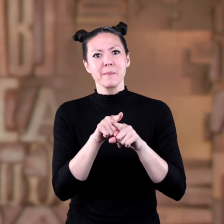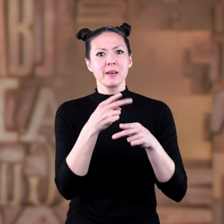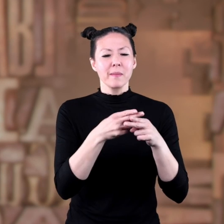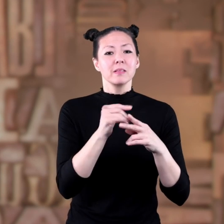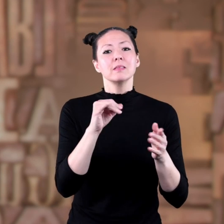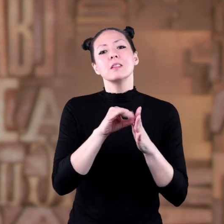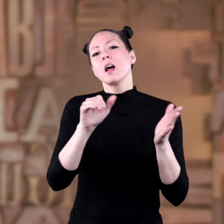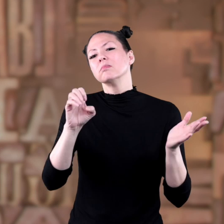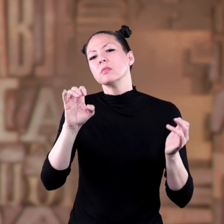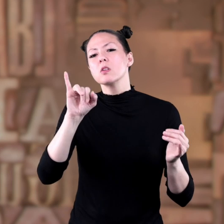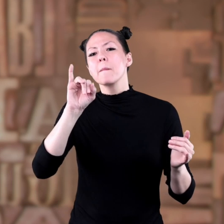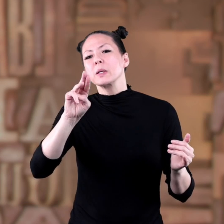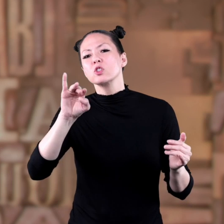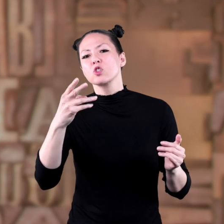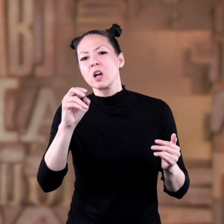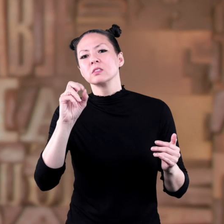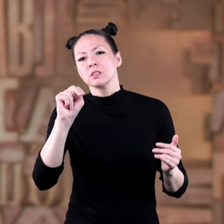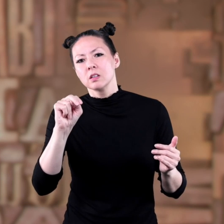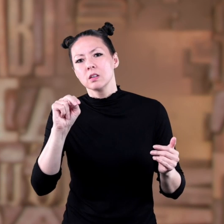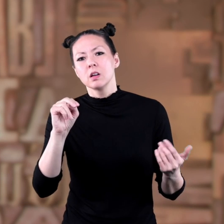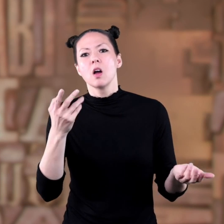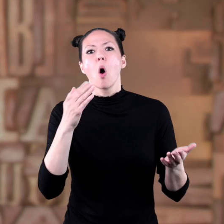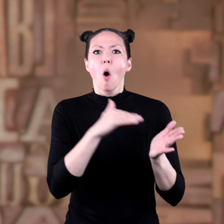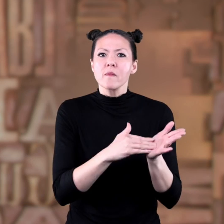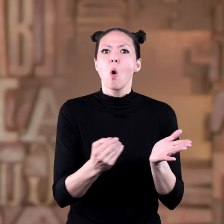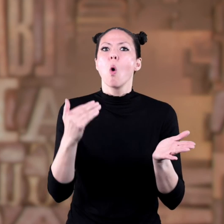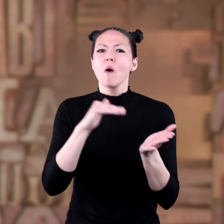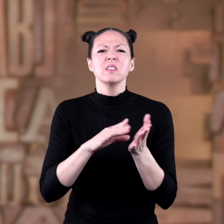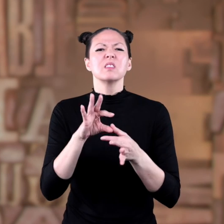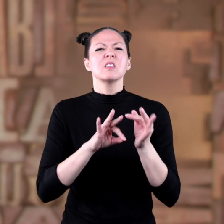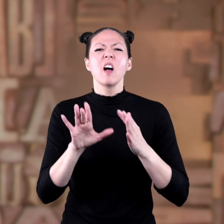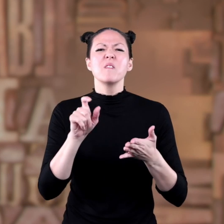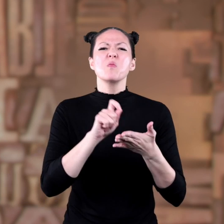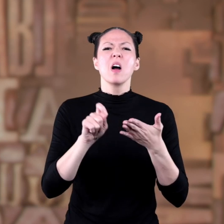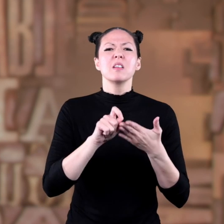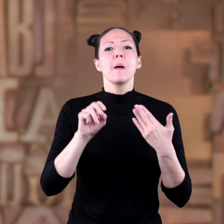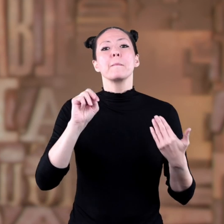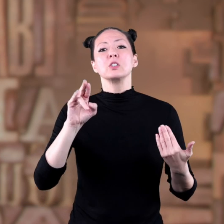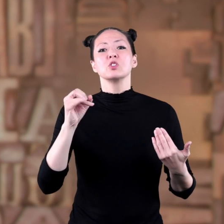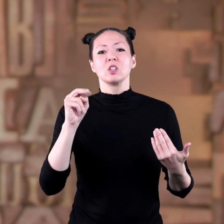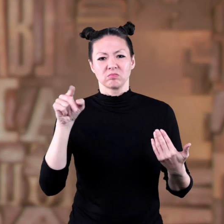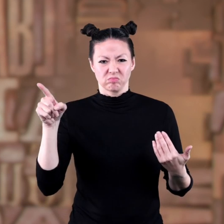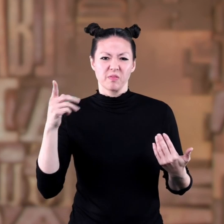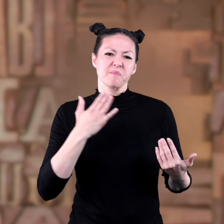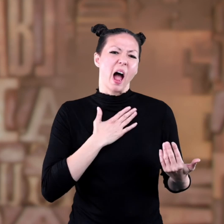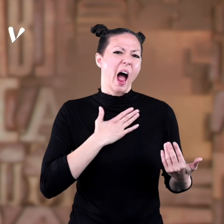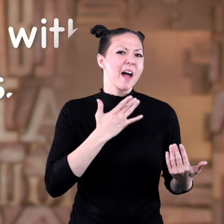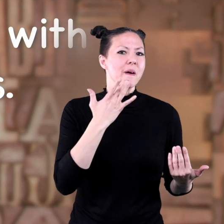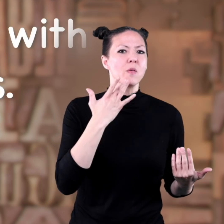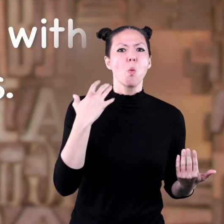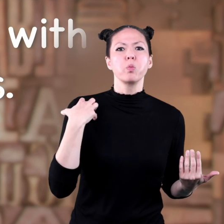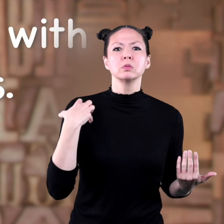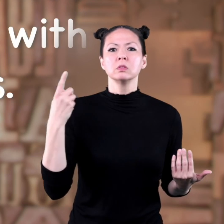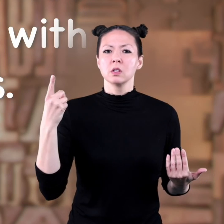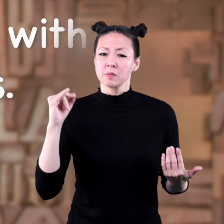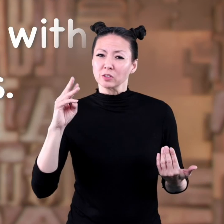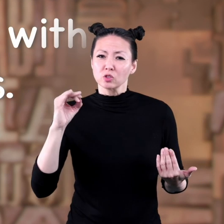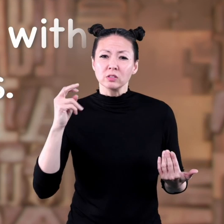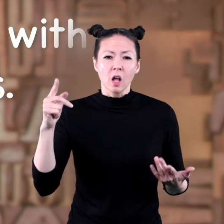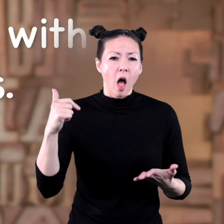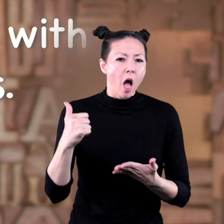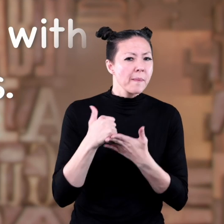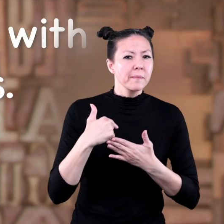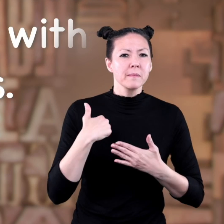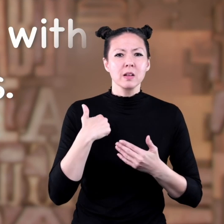name, in this case, Mr. Johnson, over and over. So instead of writing, Mr. Johnson is my favorite coach, Mr.